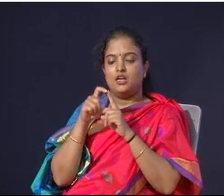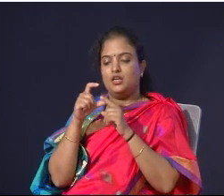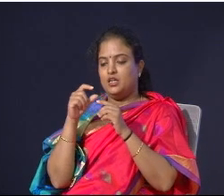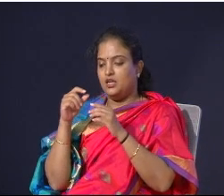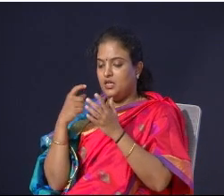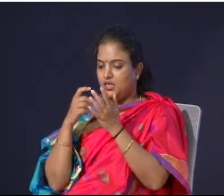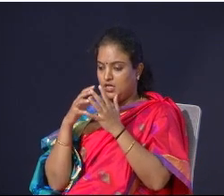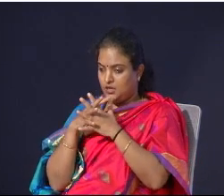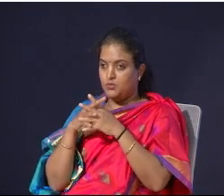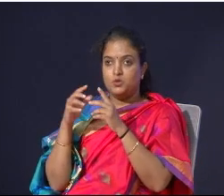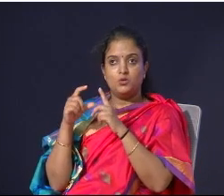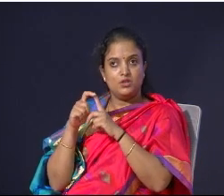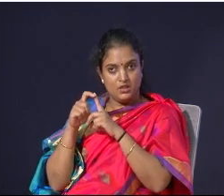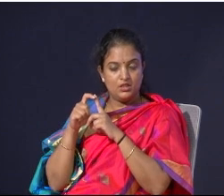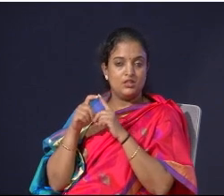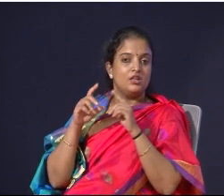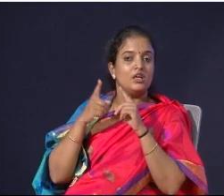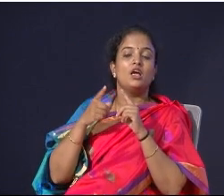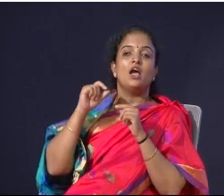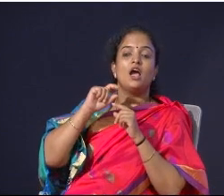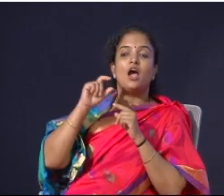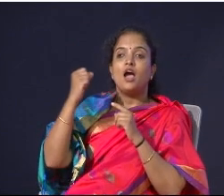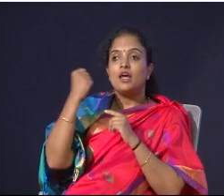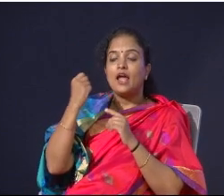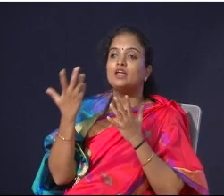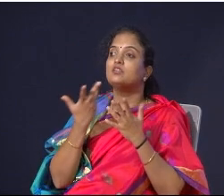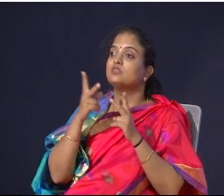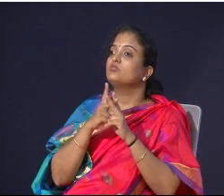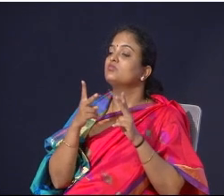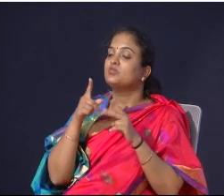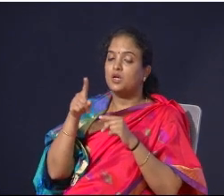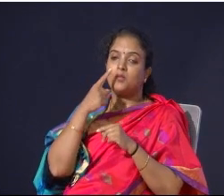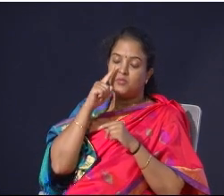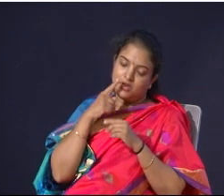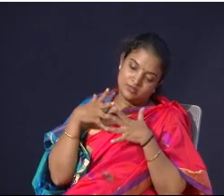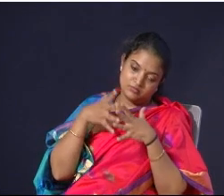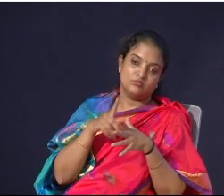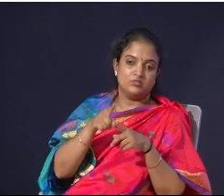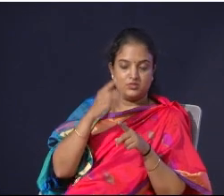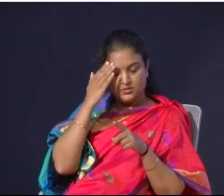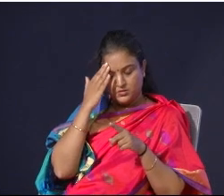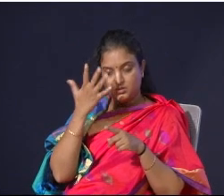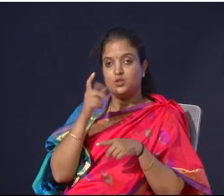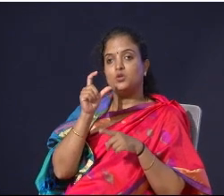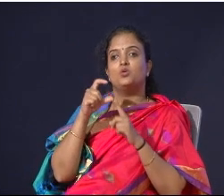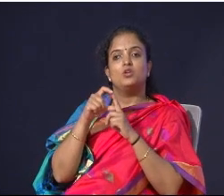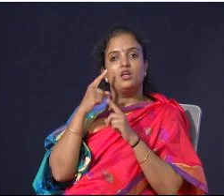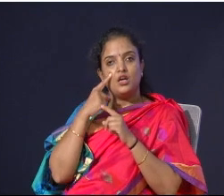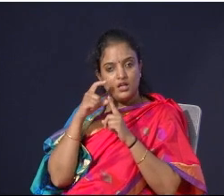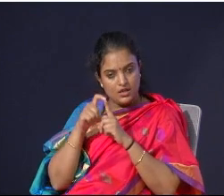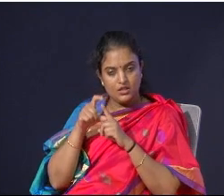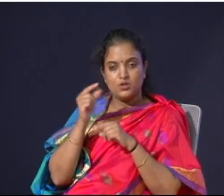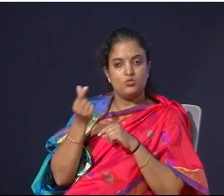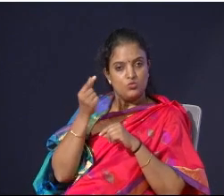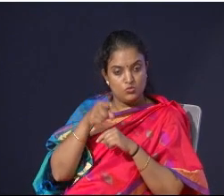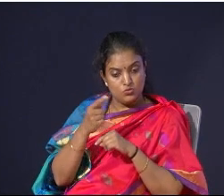Act. So that is also a part of a rehabilitation. We tell the parents, we inform them. We tell them that there's a UDID card, what is the use of it,